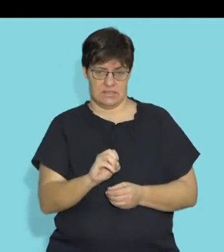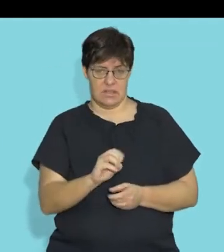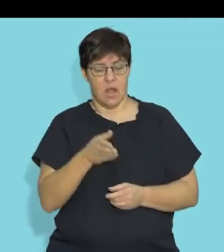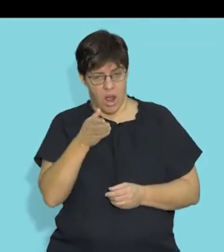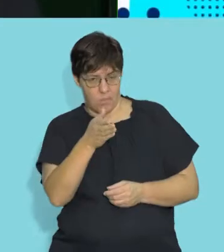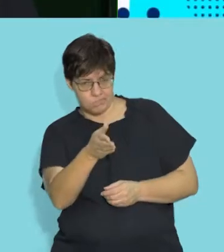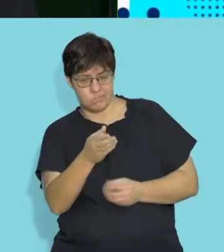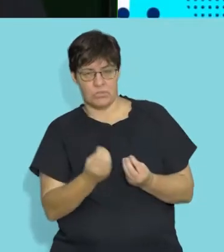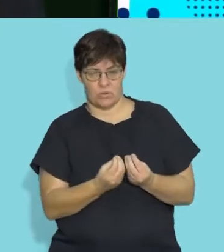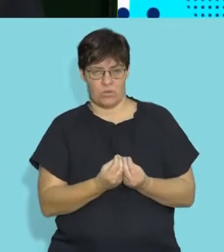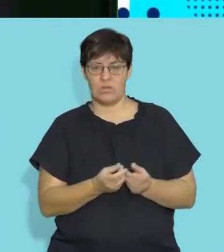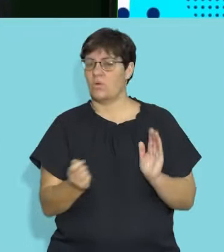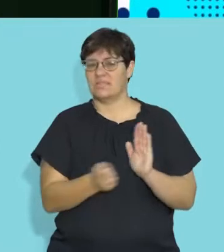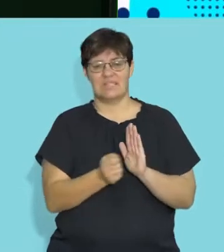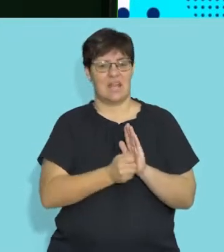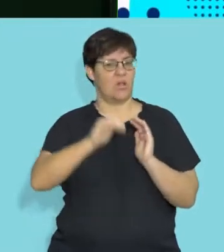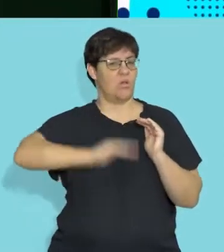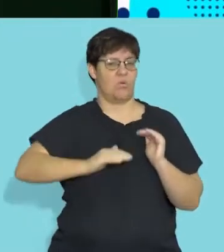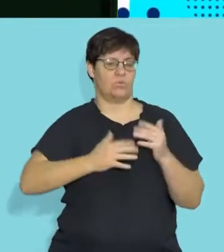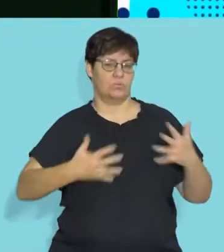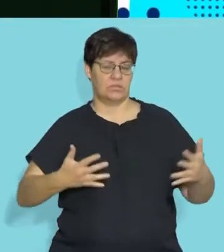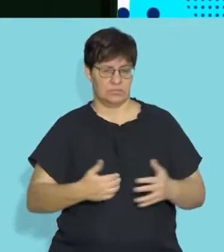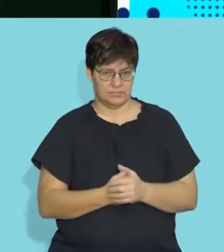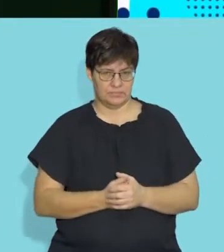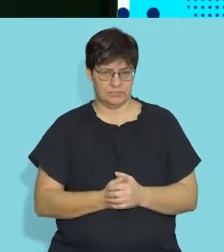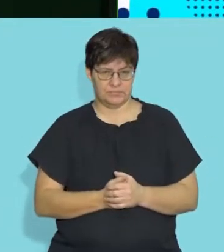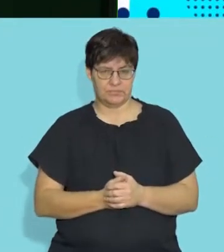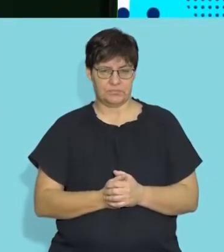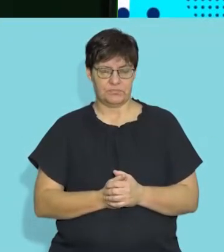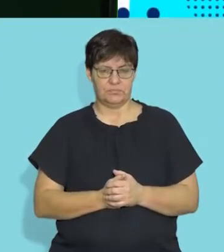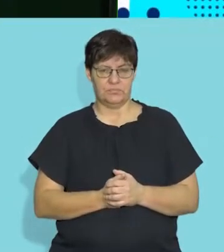your low sales volume. Right, then